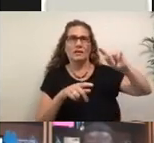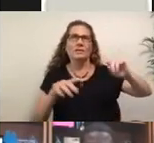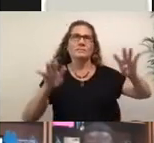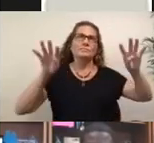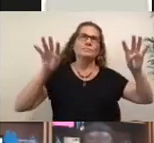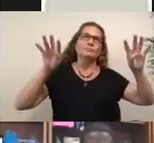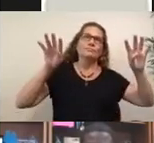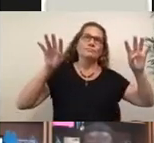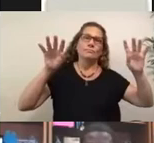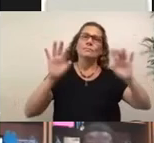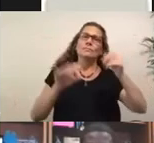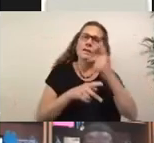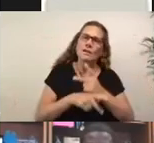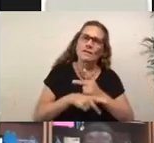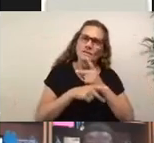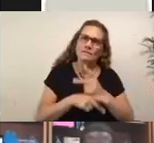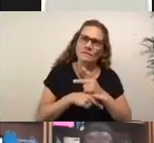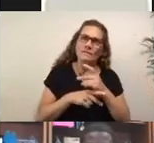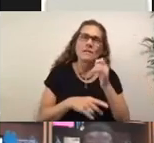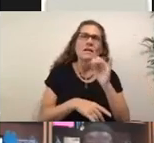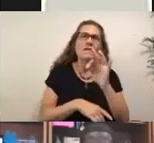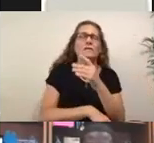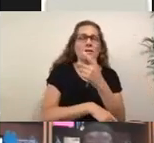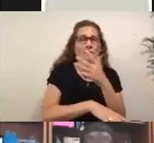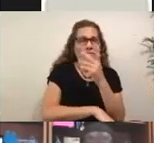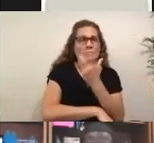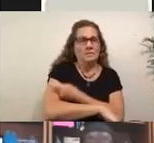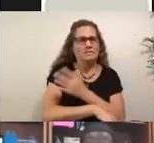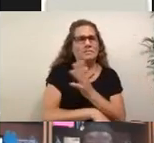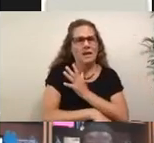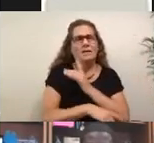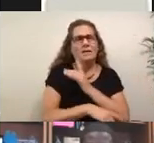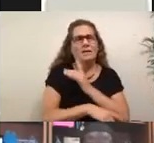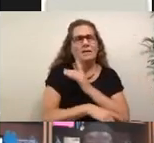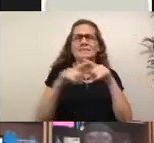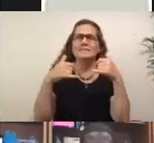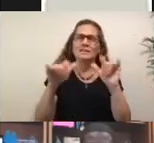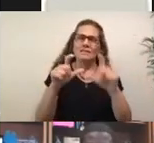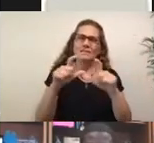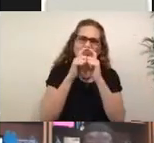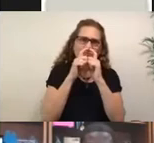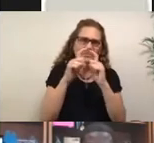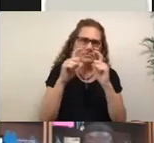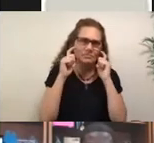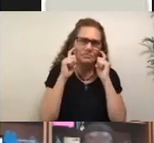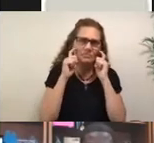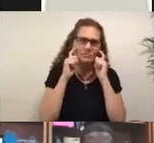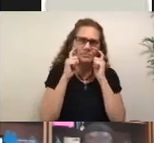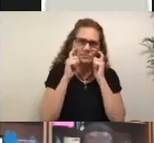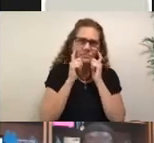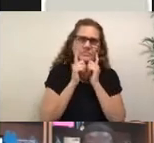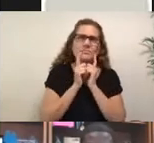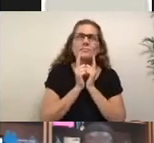are vaccinated, especially if you're in a crowd of 60,000 people. So let's all stand behind the Bucks. Let's hope we have a lot